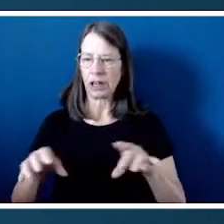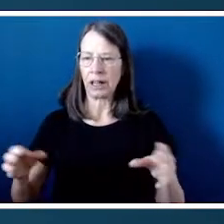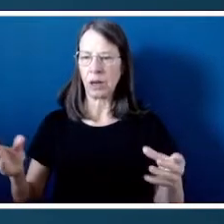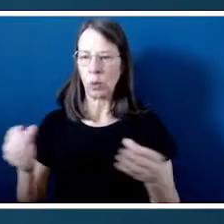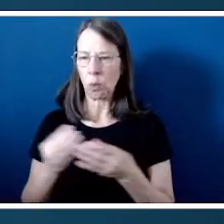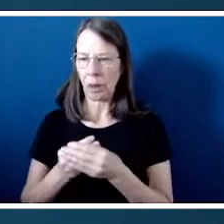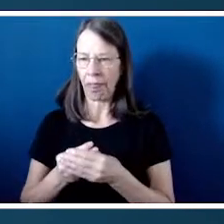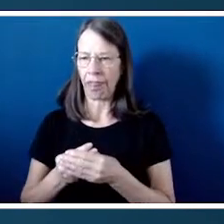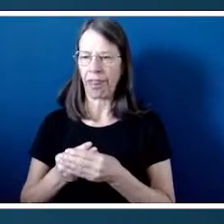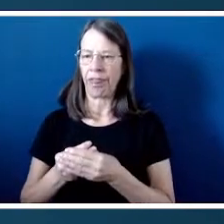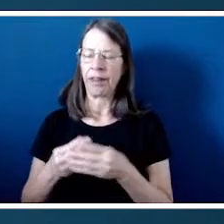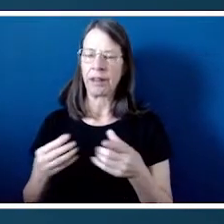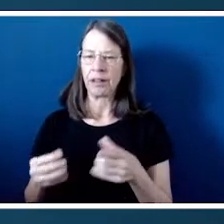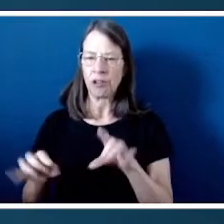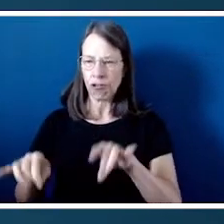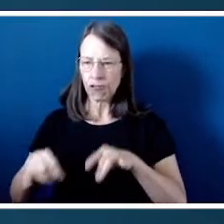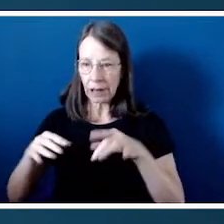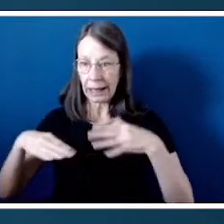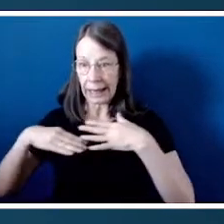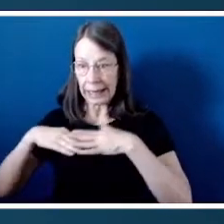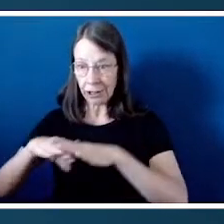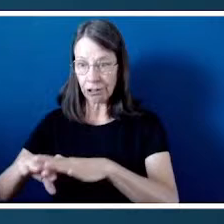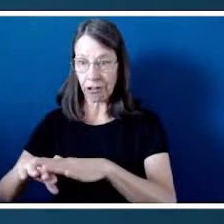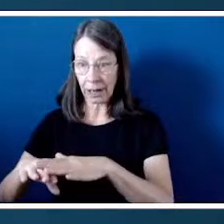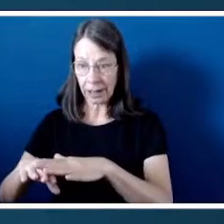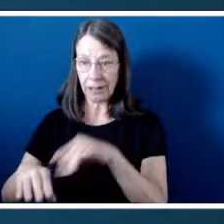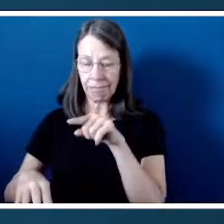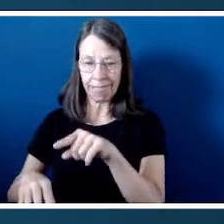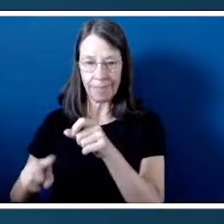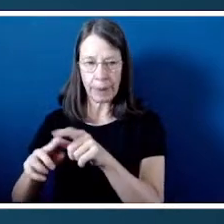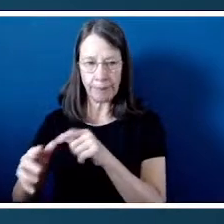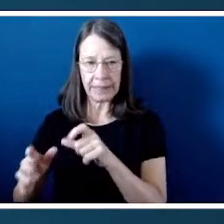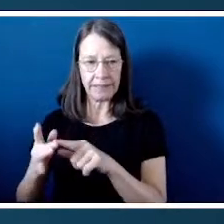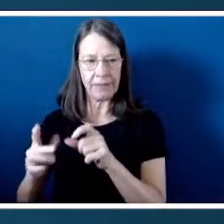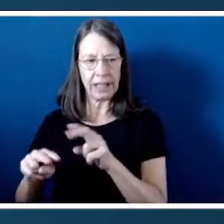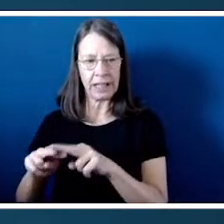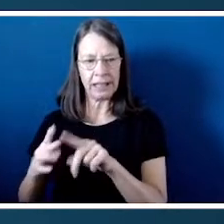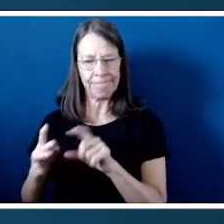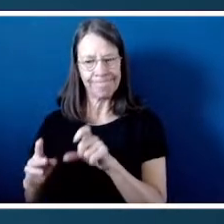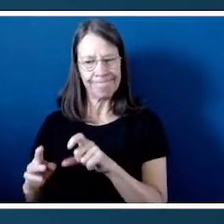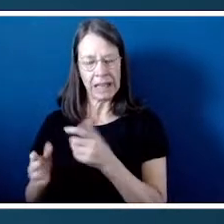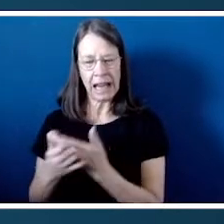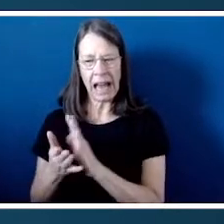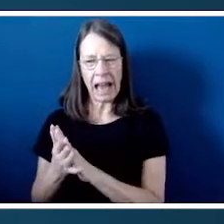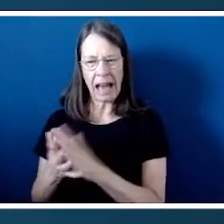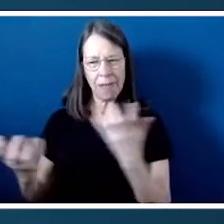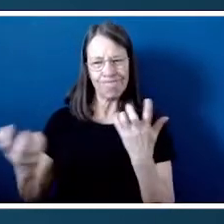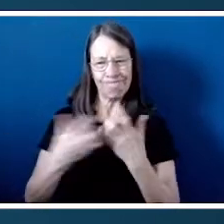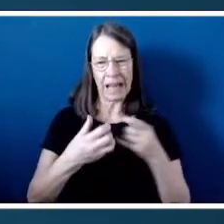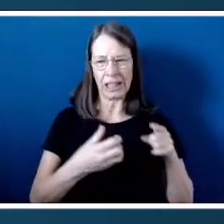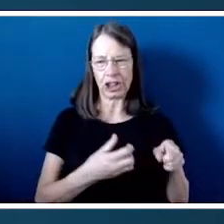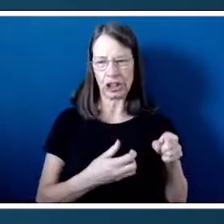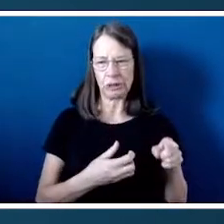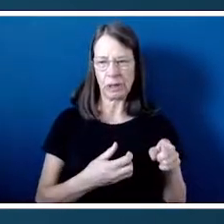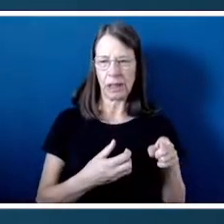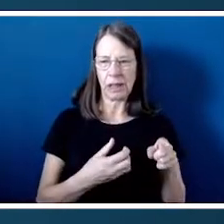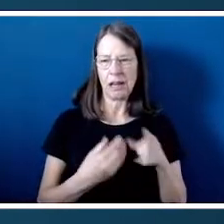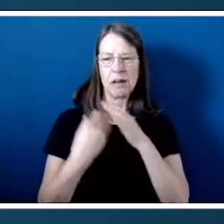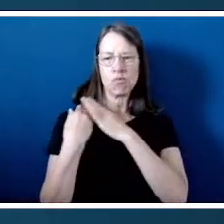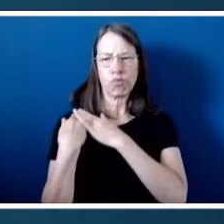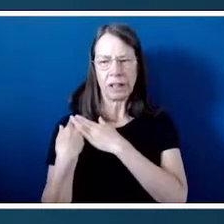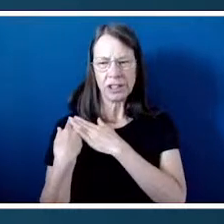integrated Blue Pacific with the fact that the pressures seem to